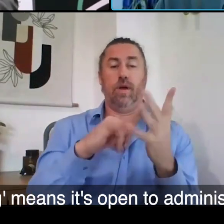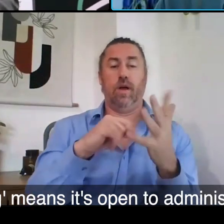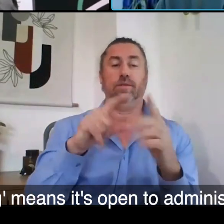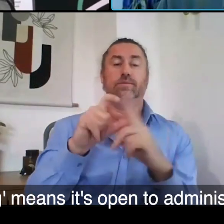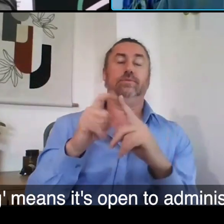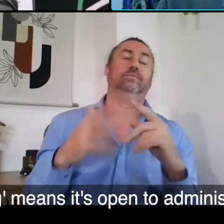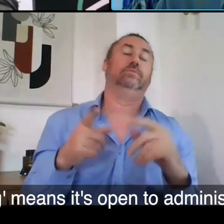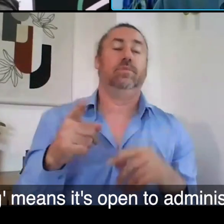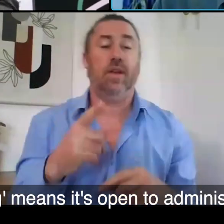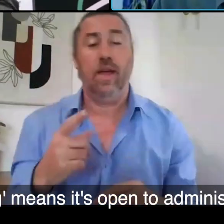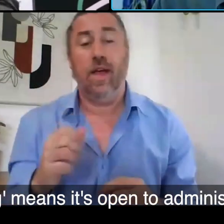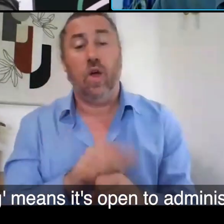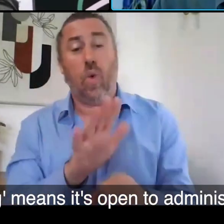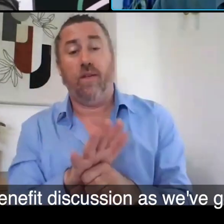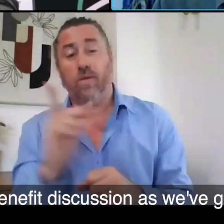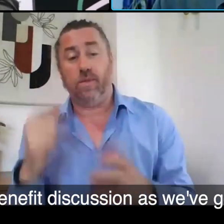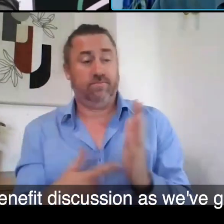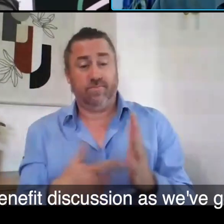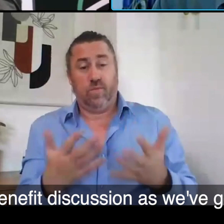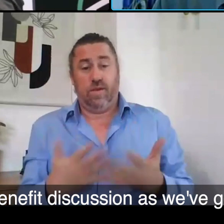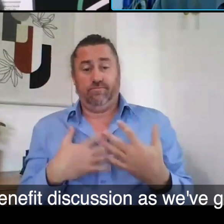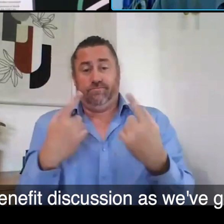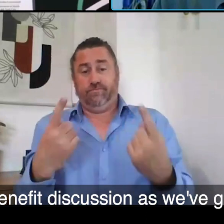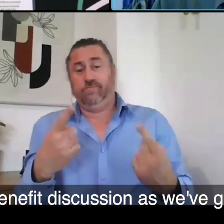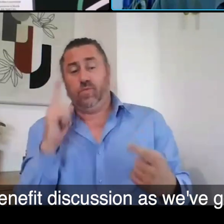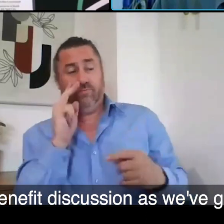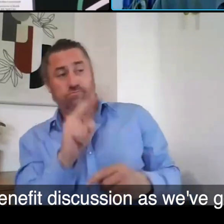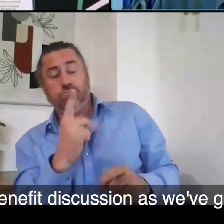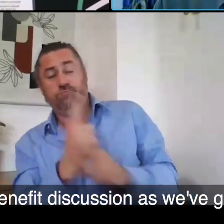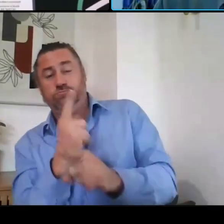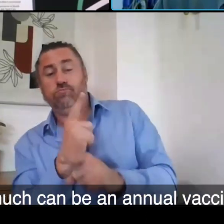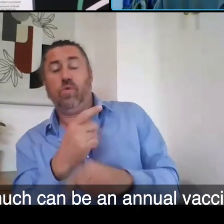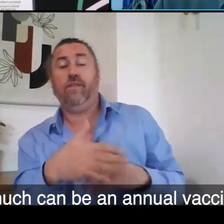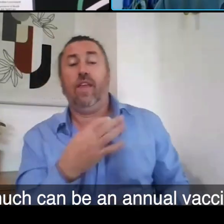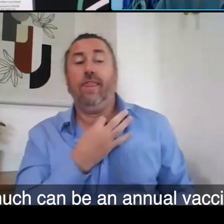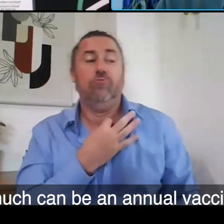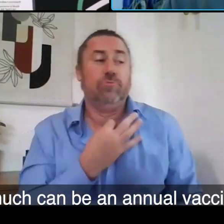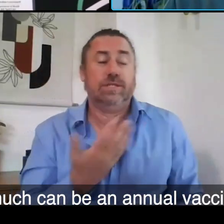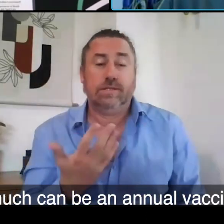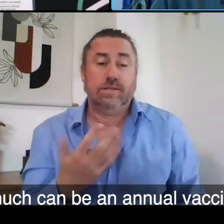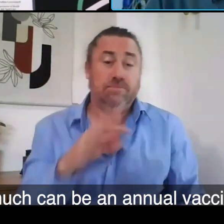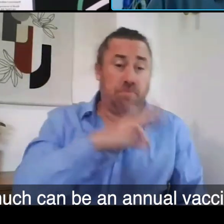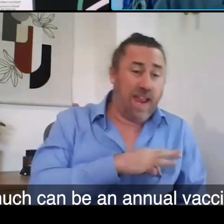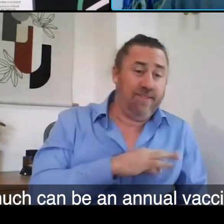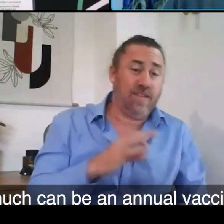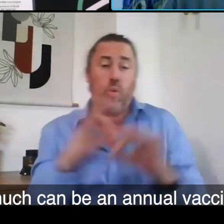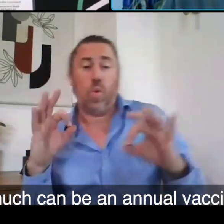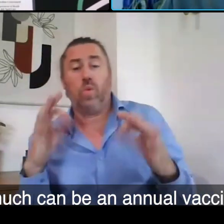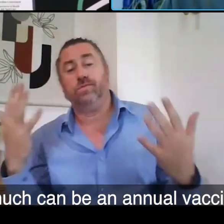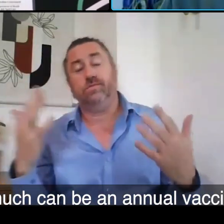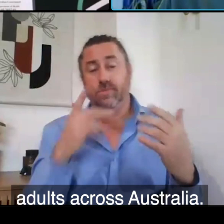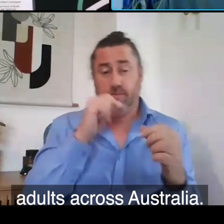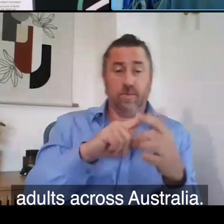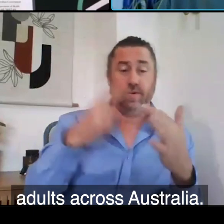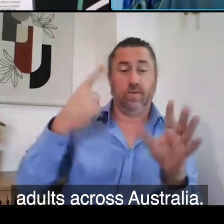But considering means it's open to administration and you have a risk-benefit discussion as we've gone through. So very much can be an annual